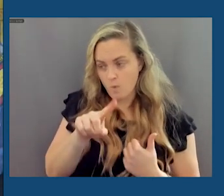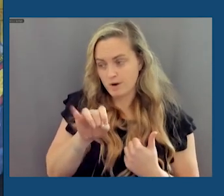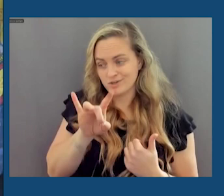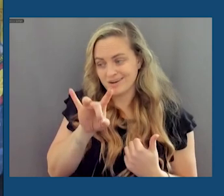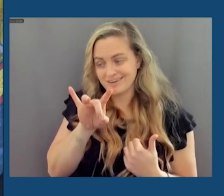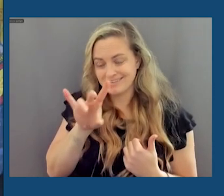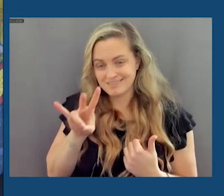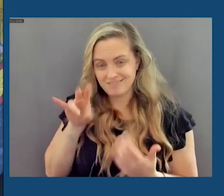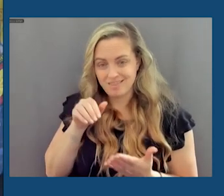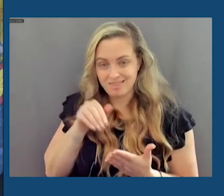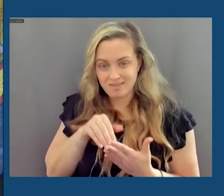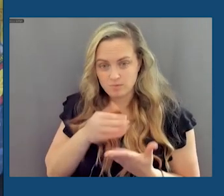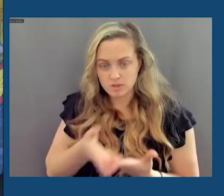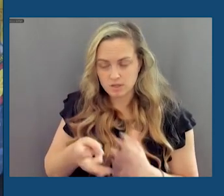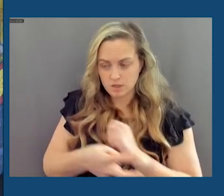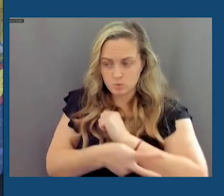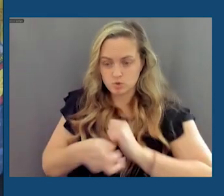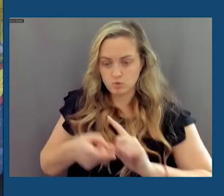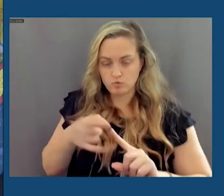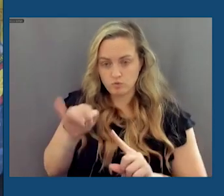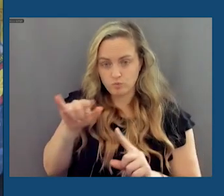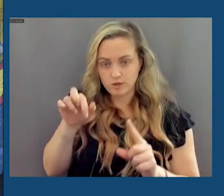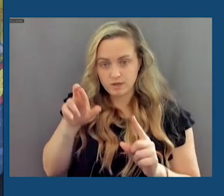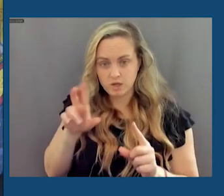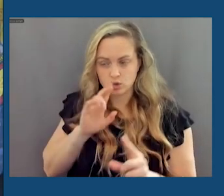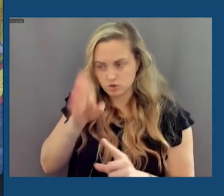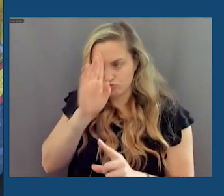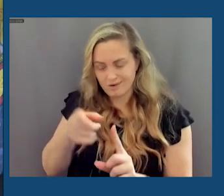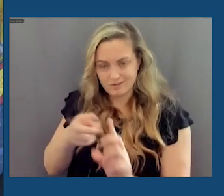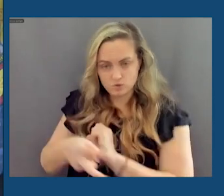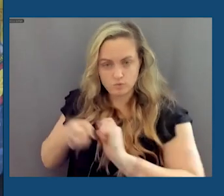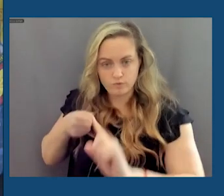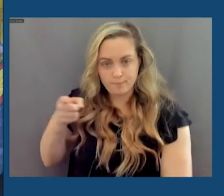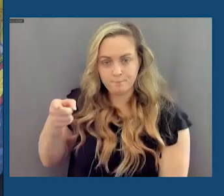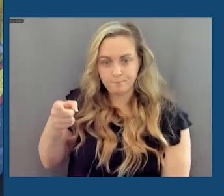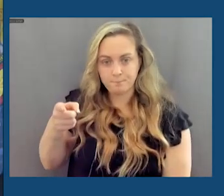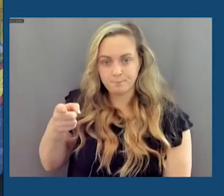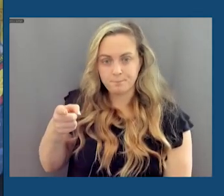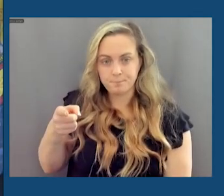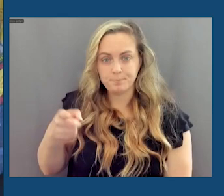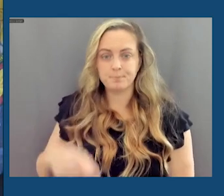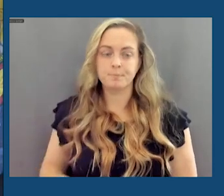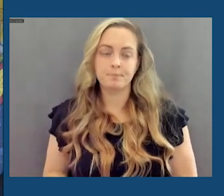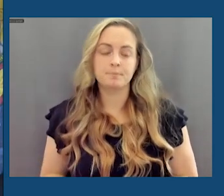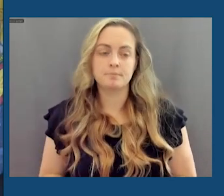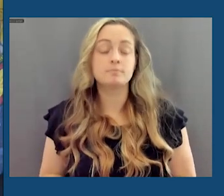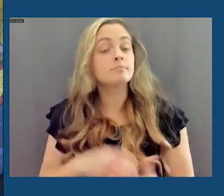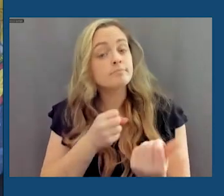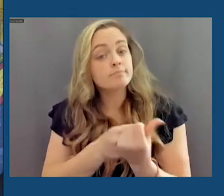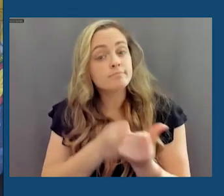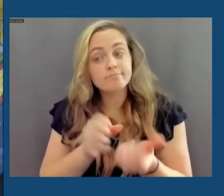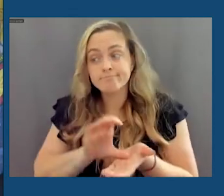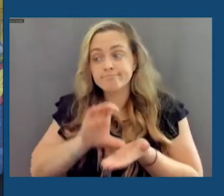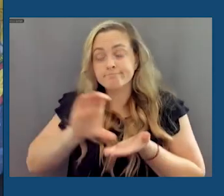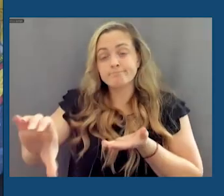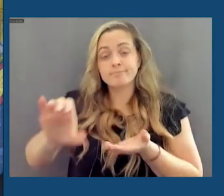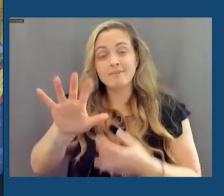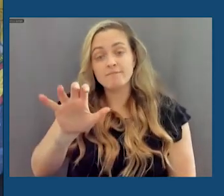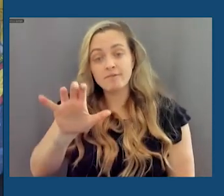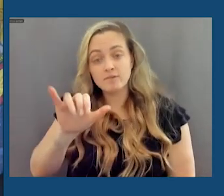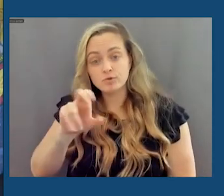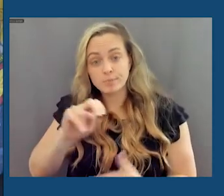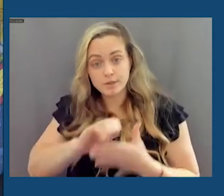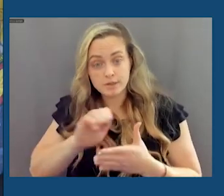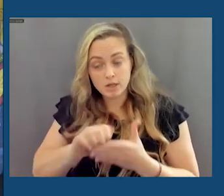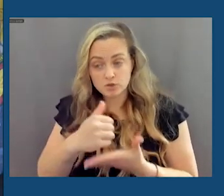187,000 items stolen from retailers directly. We also support the allocation of $5 million in state funding to build